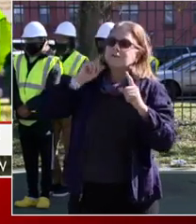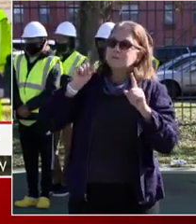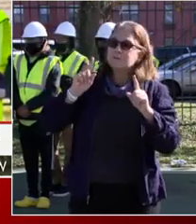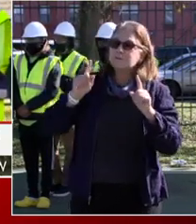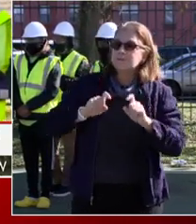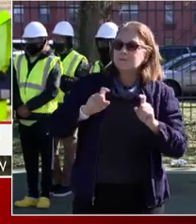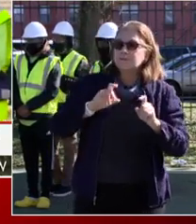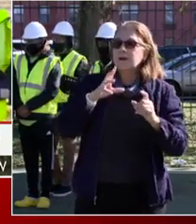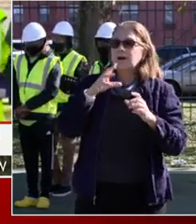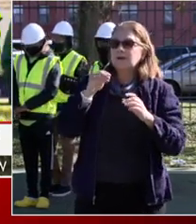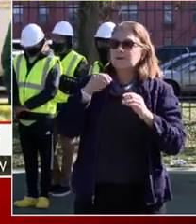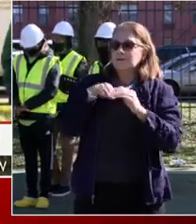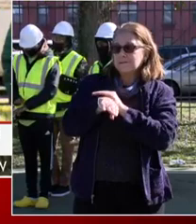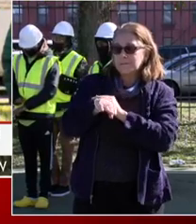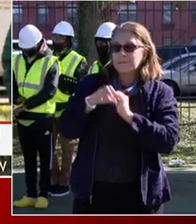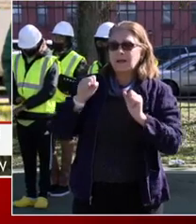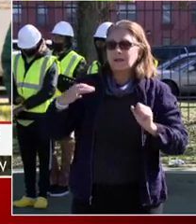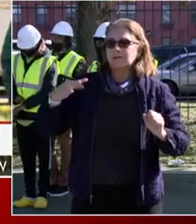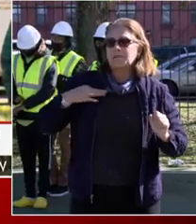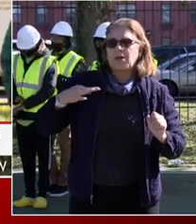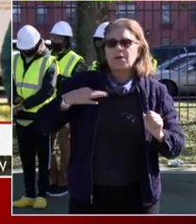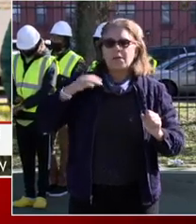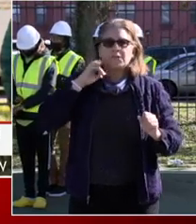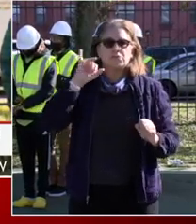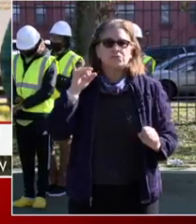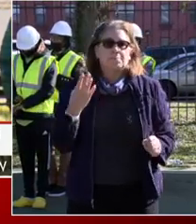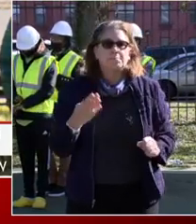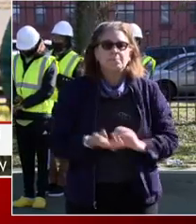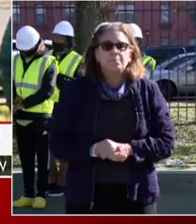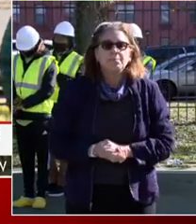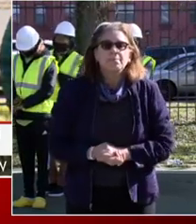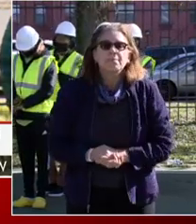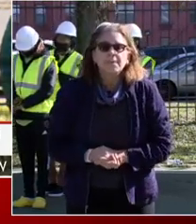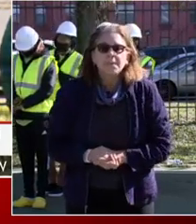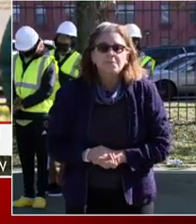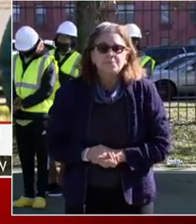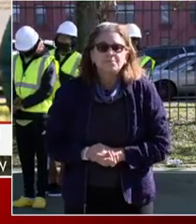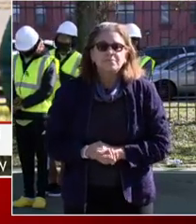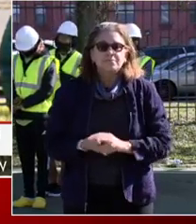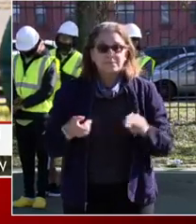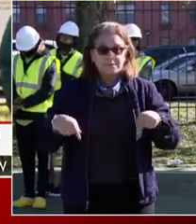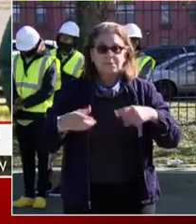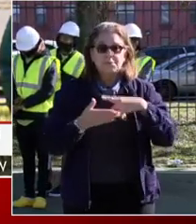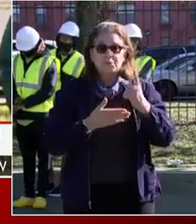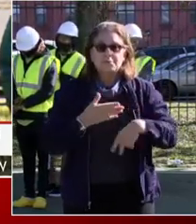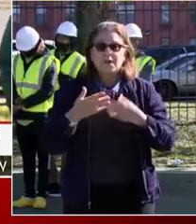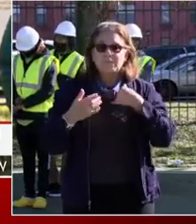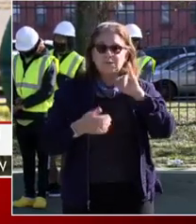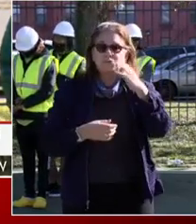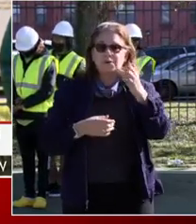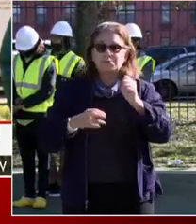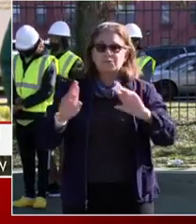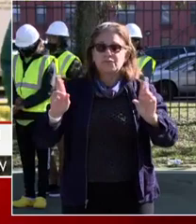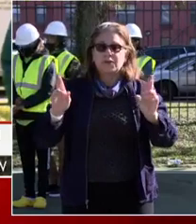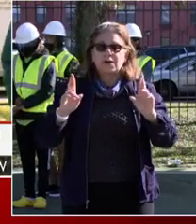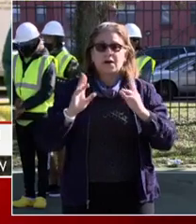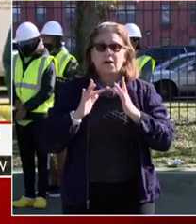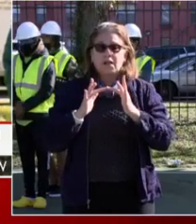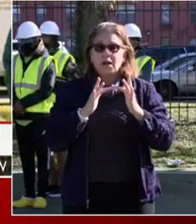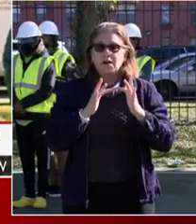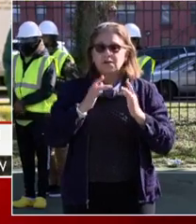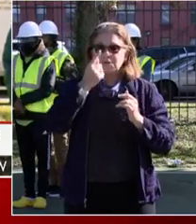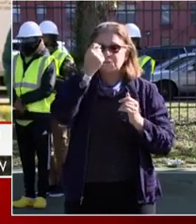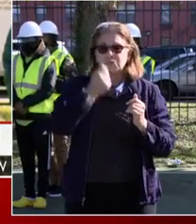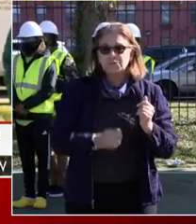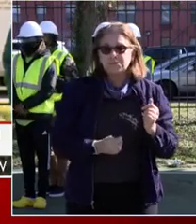Our information sessions are held online every Tuesday and Thursday at 10 a.m. So if you miss one on Tuesday, you can sign